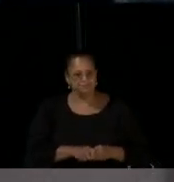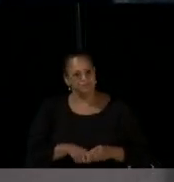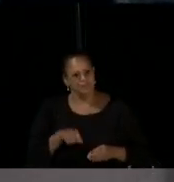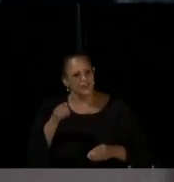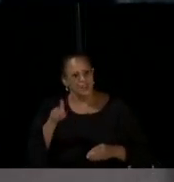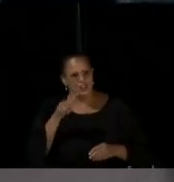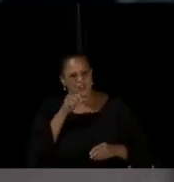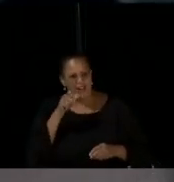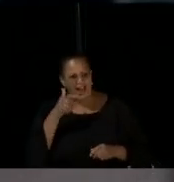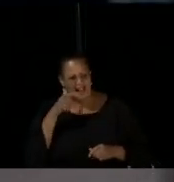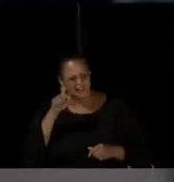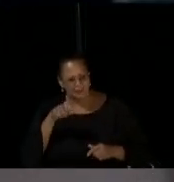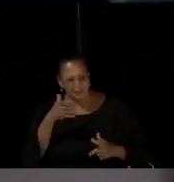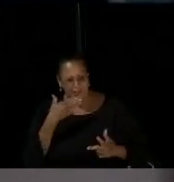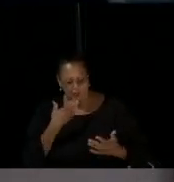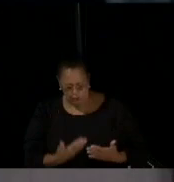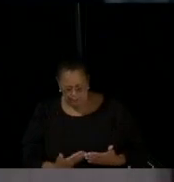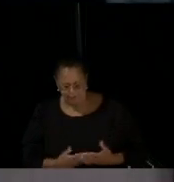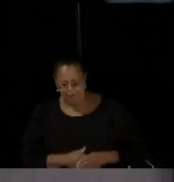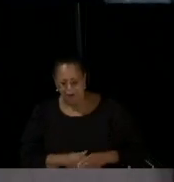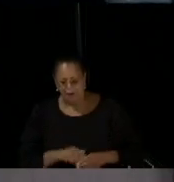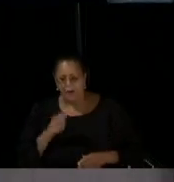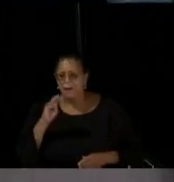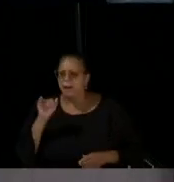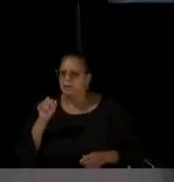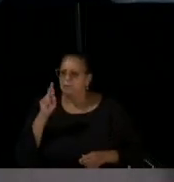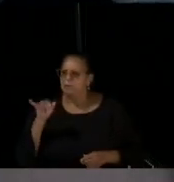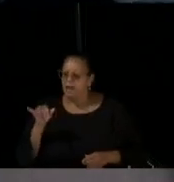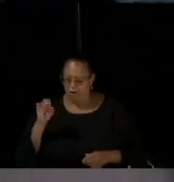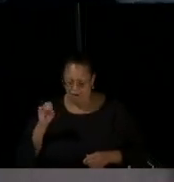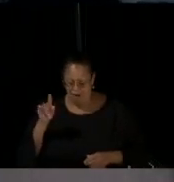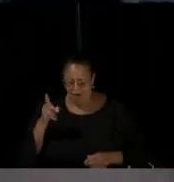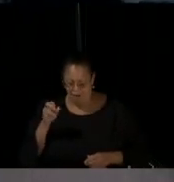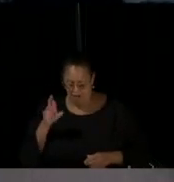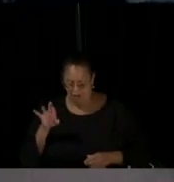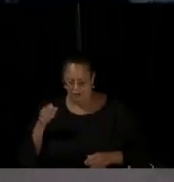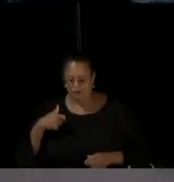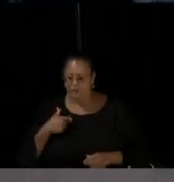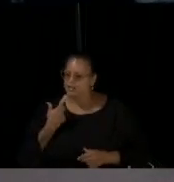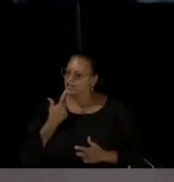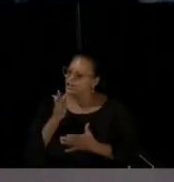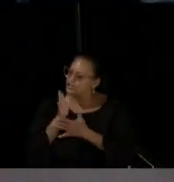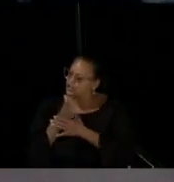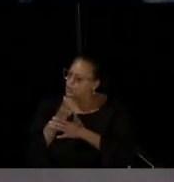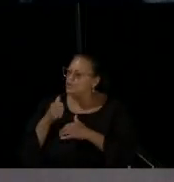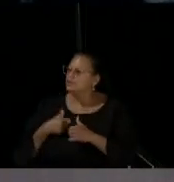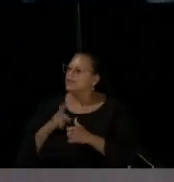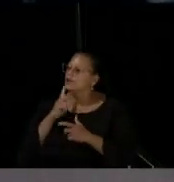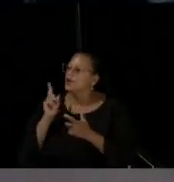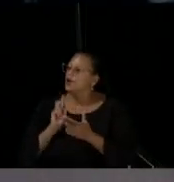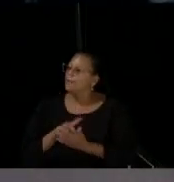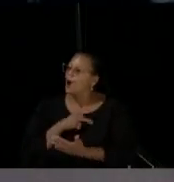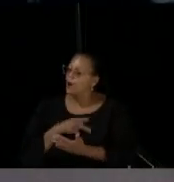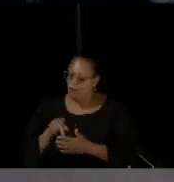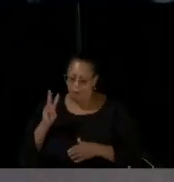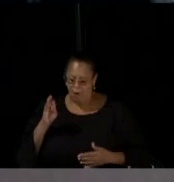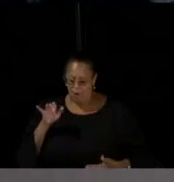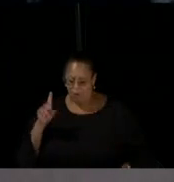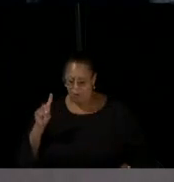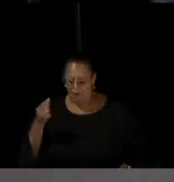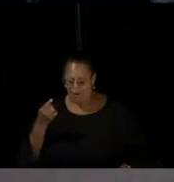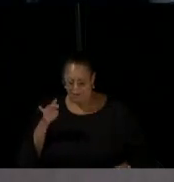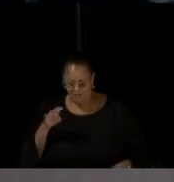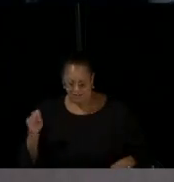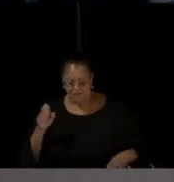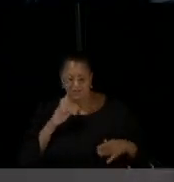You do not have to be good, Mary Oliver assures in her poem, Wild Geese, the very first